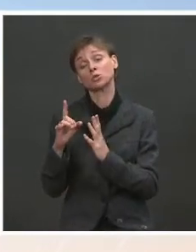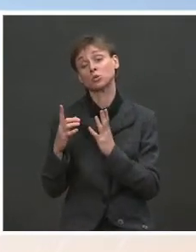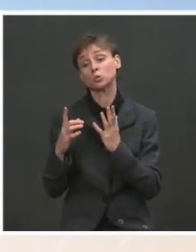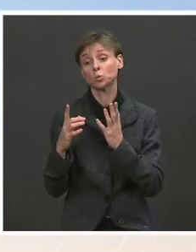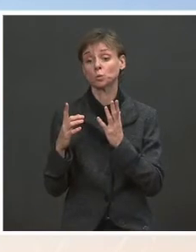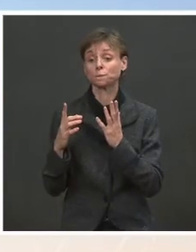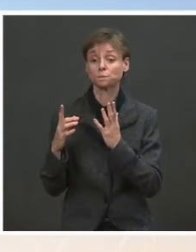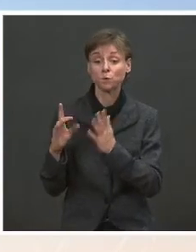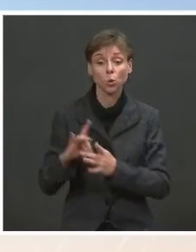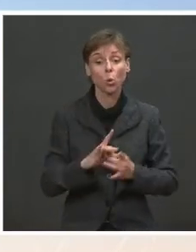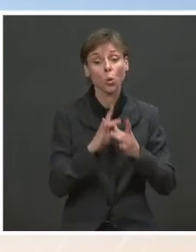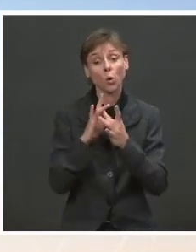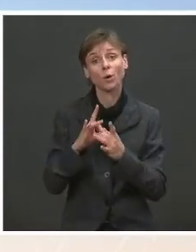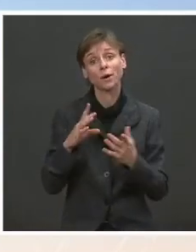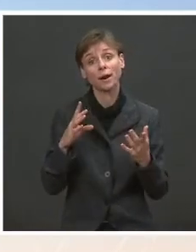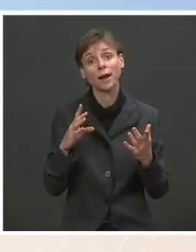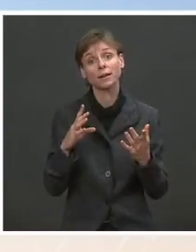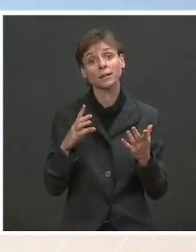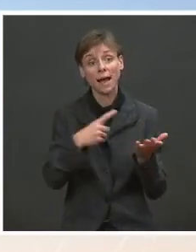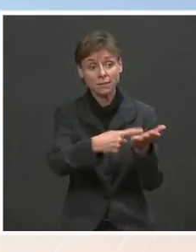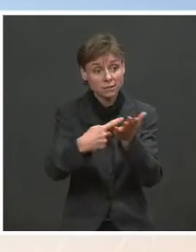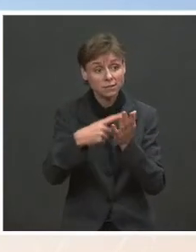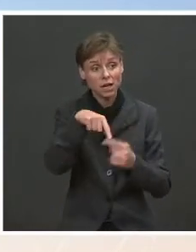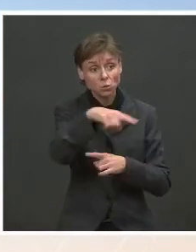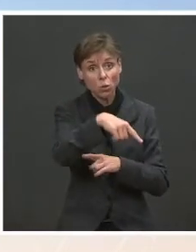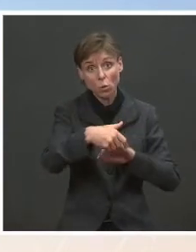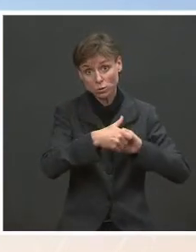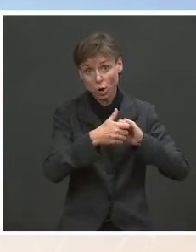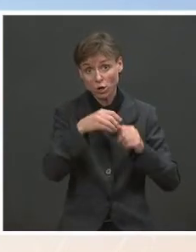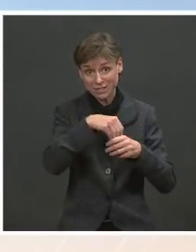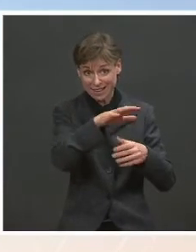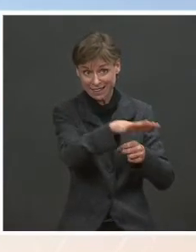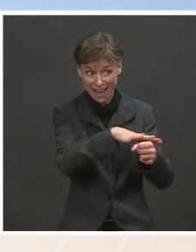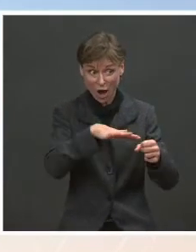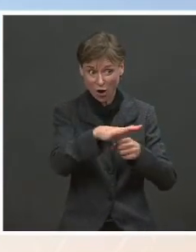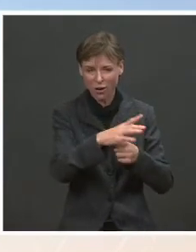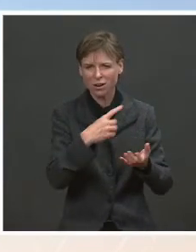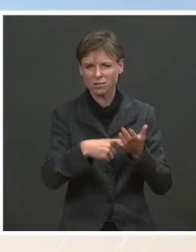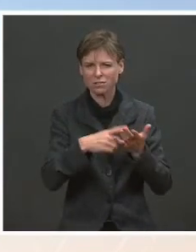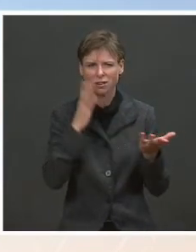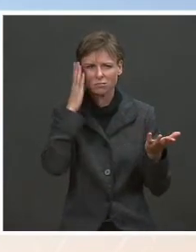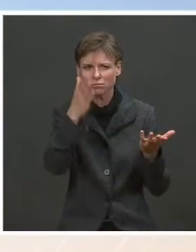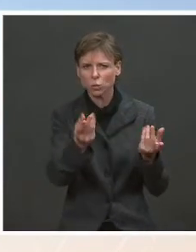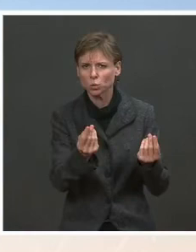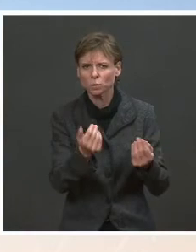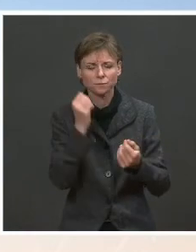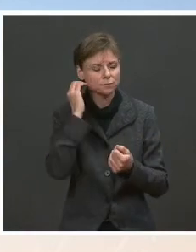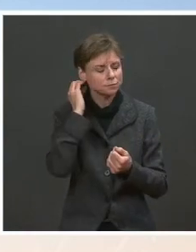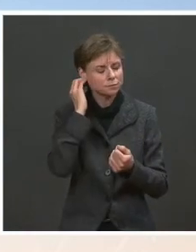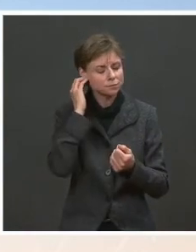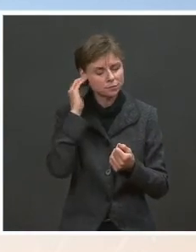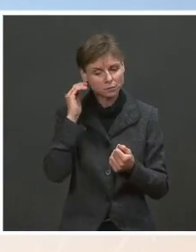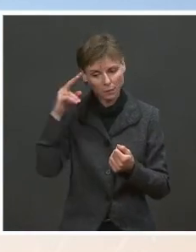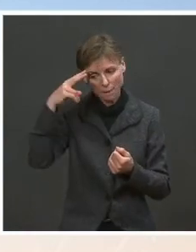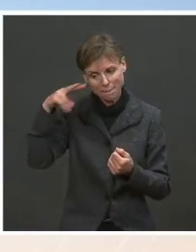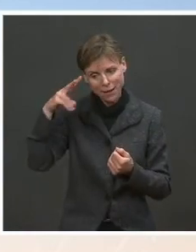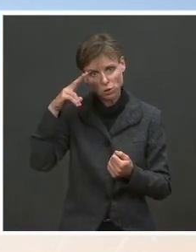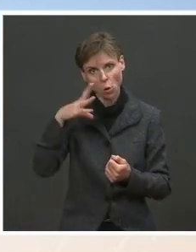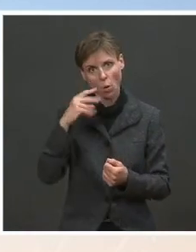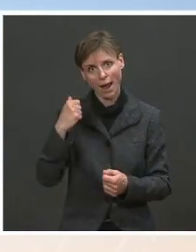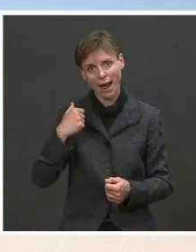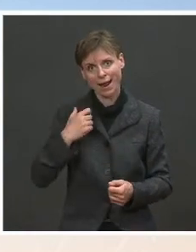that we can determine what the path forward looks like. And then finally on Mexico, since we're talking about the border, but Mexico and Canada are also looking